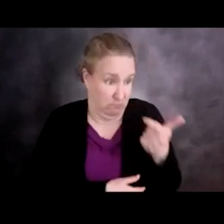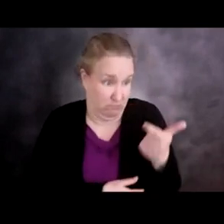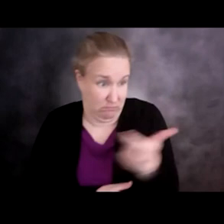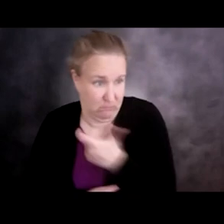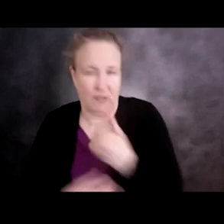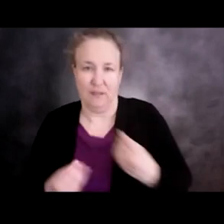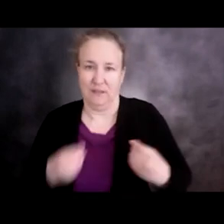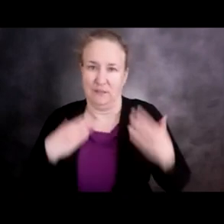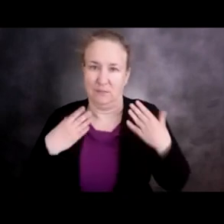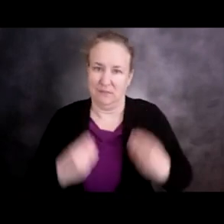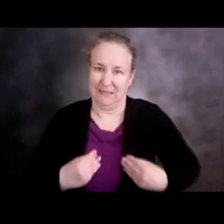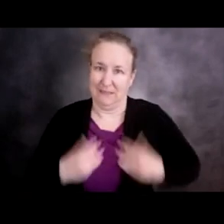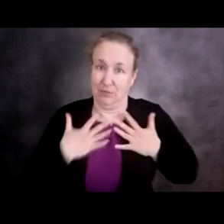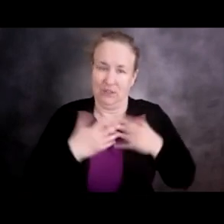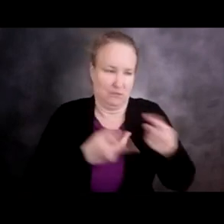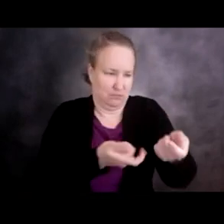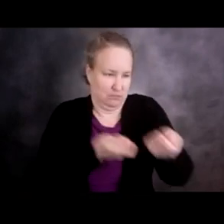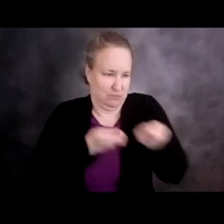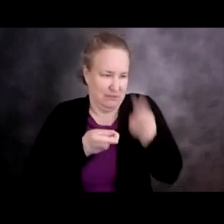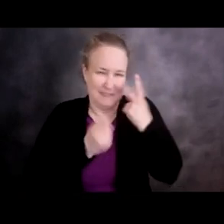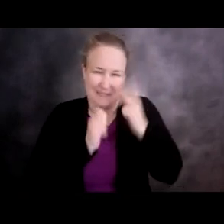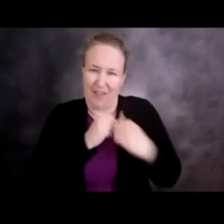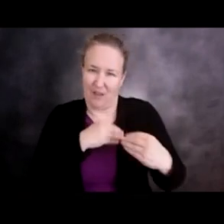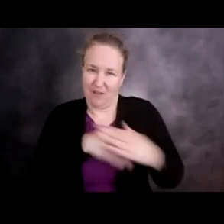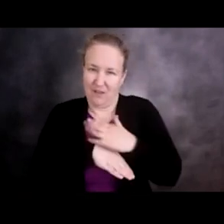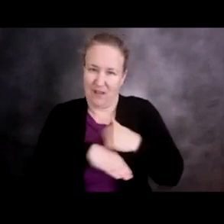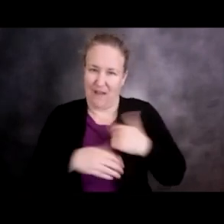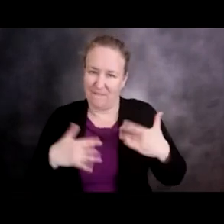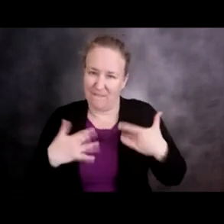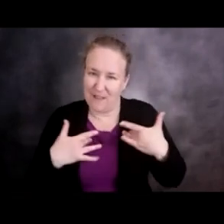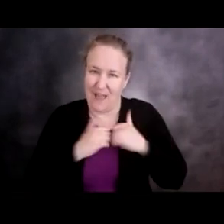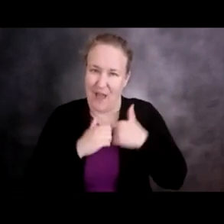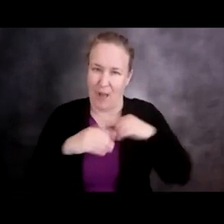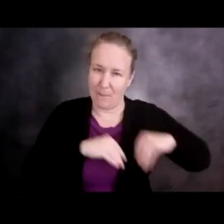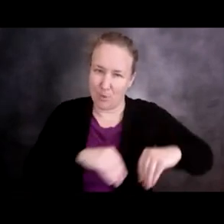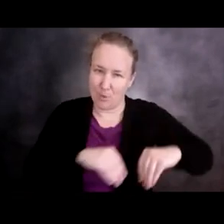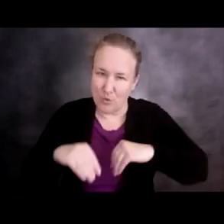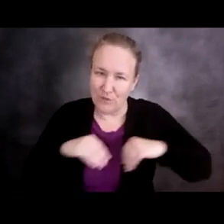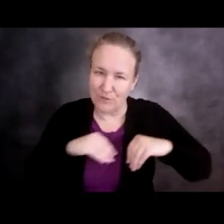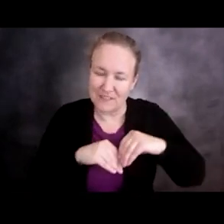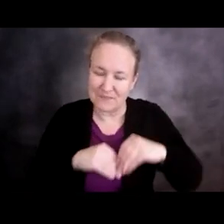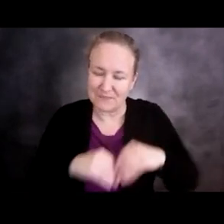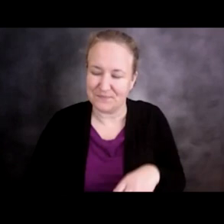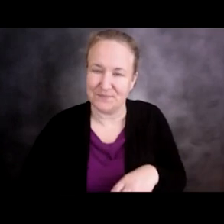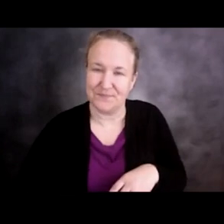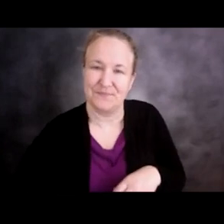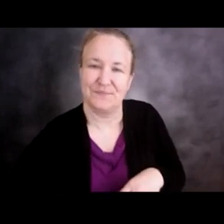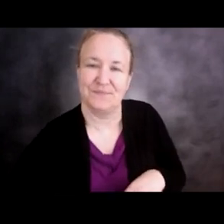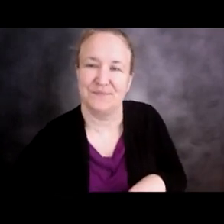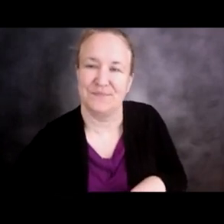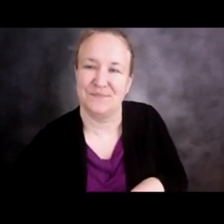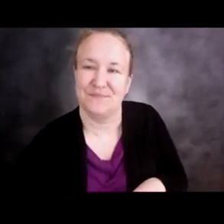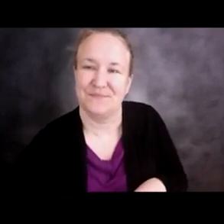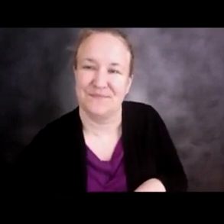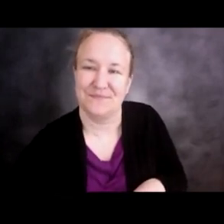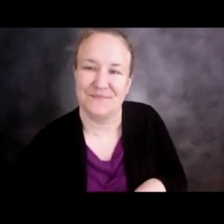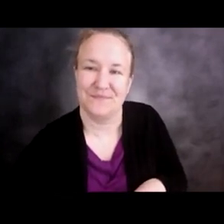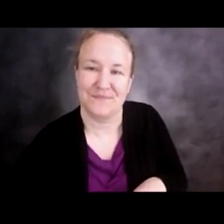makes me feel and move. There's this amazing Netflix show, I guess I can't say it,